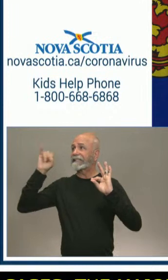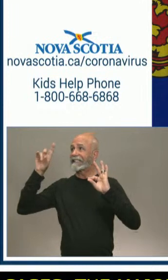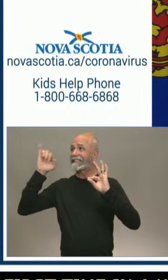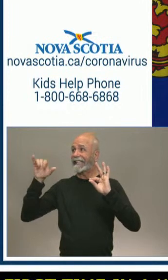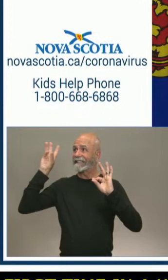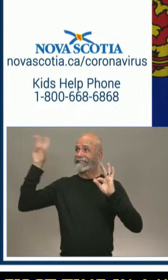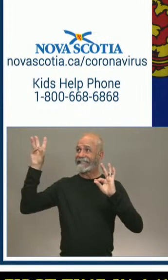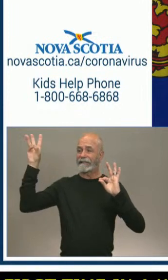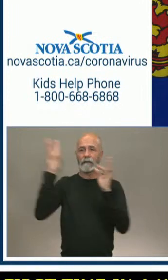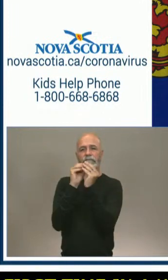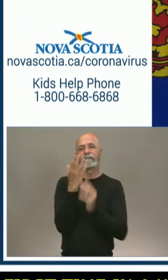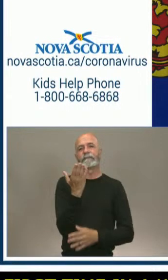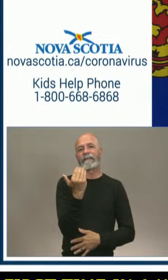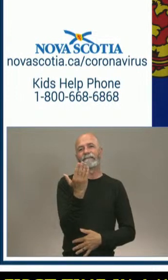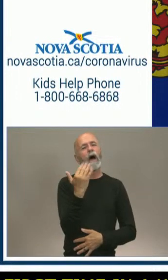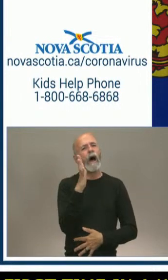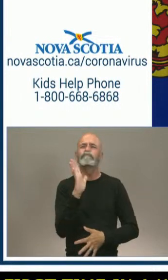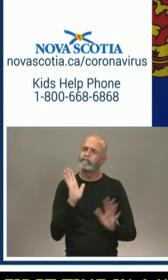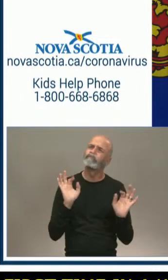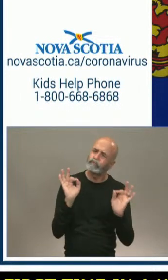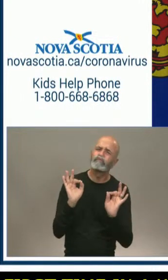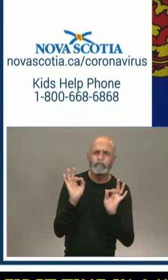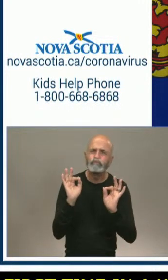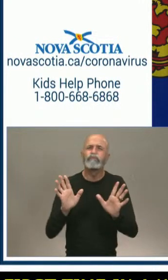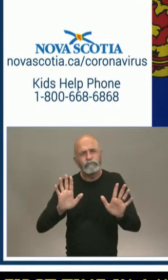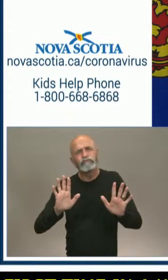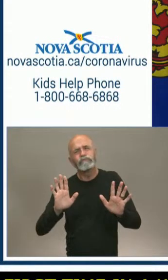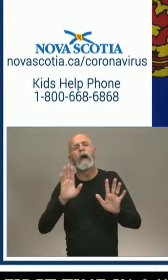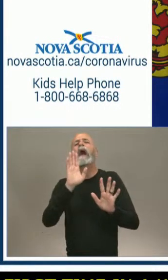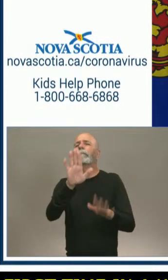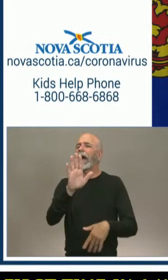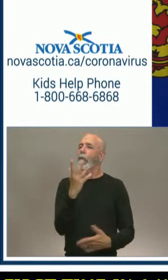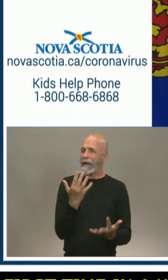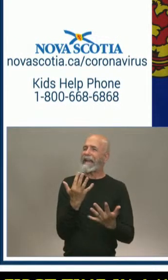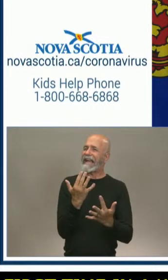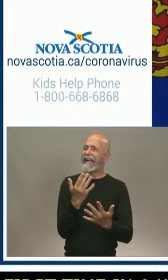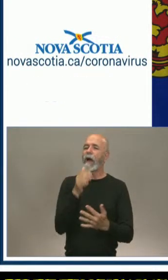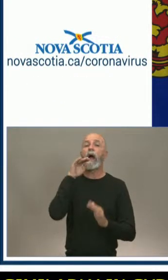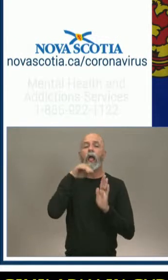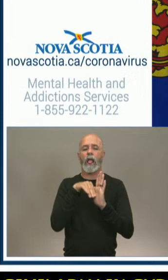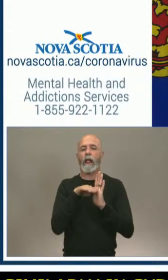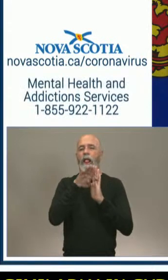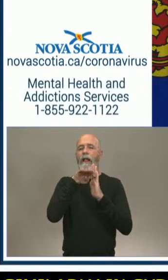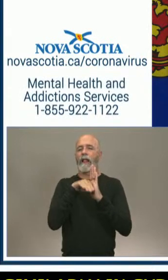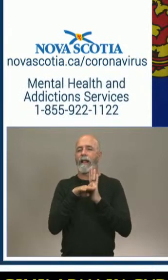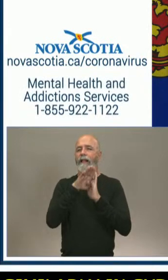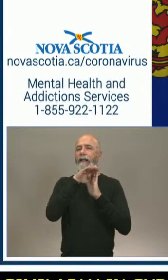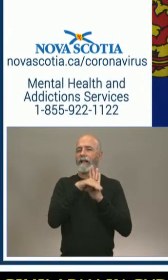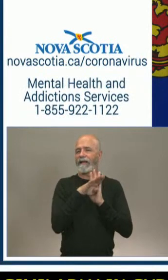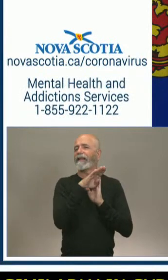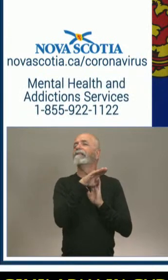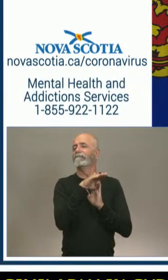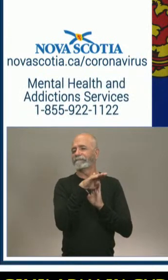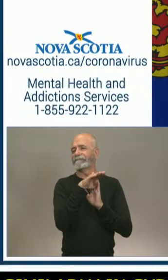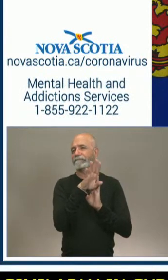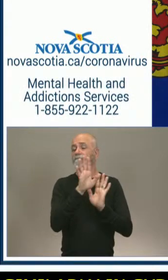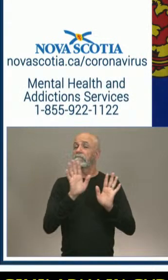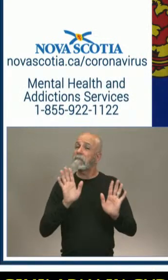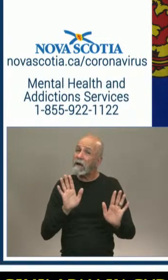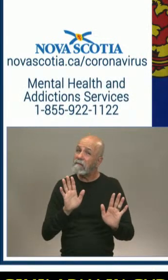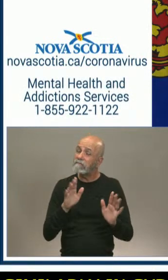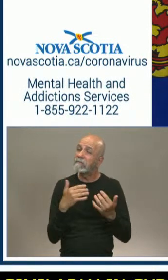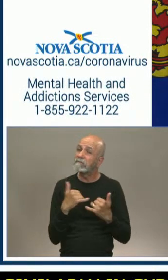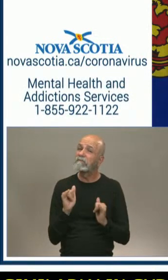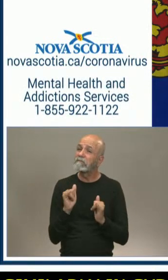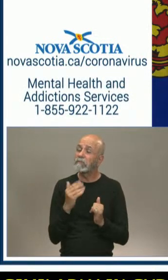are good numbers. You will see some fluctuation over the next number of days we expect, but this is good news. And